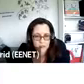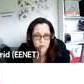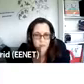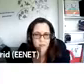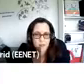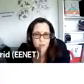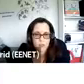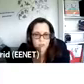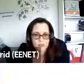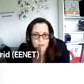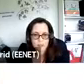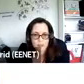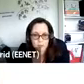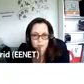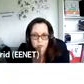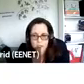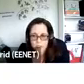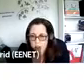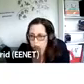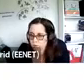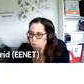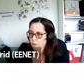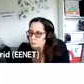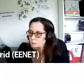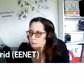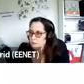#InclusiveBeginnings. If you could use that, that would be great.